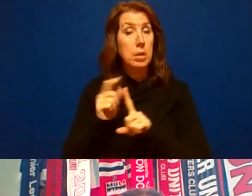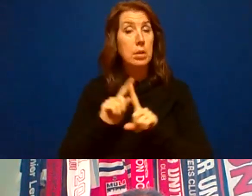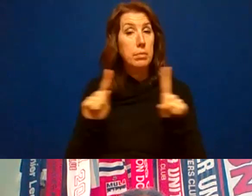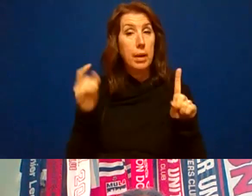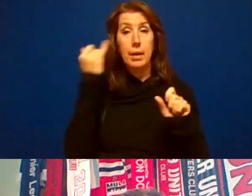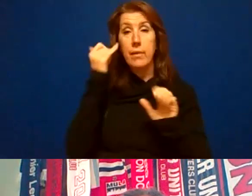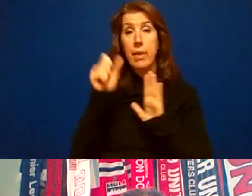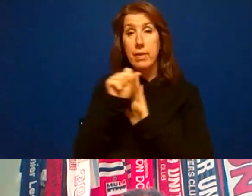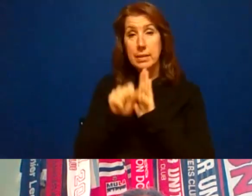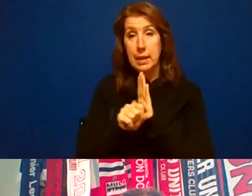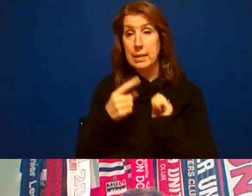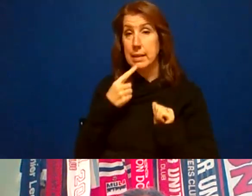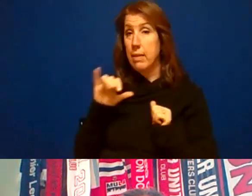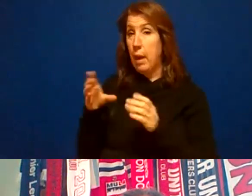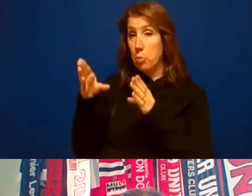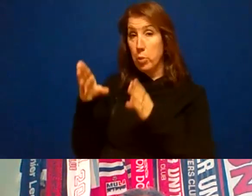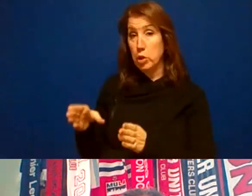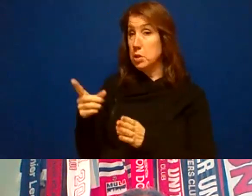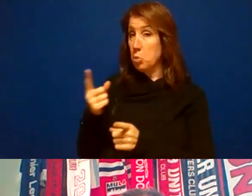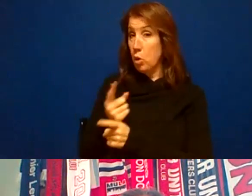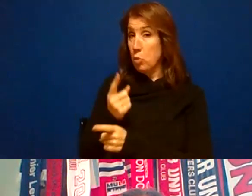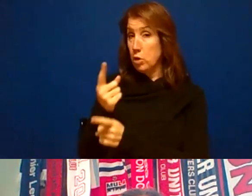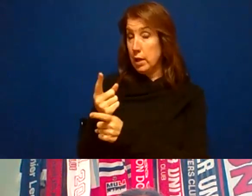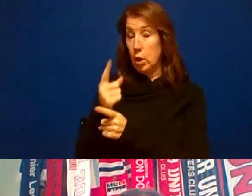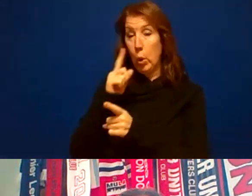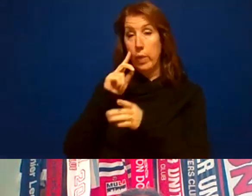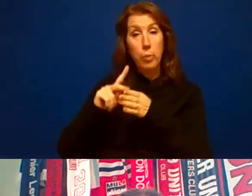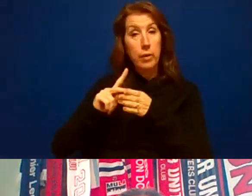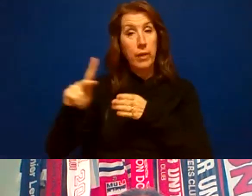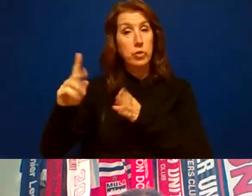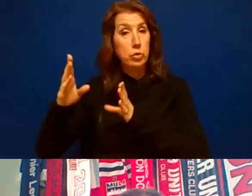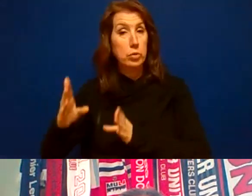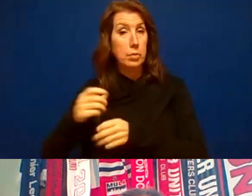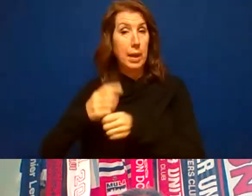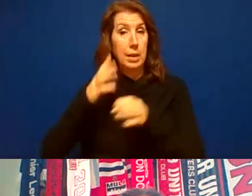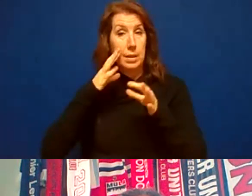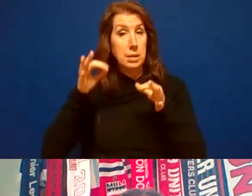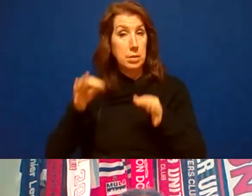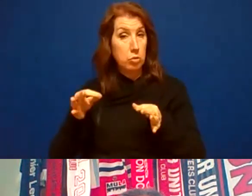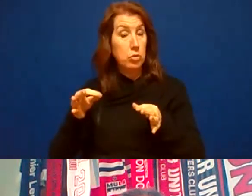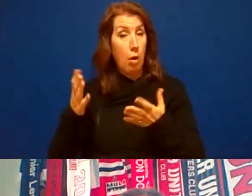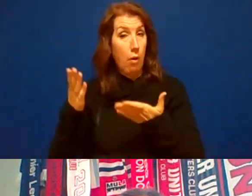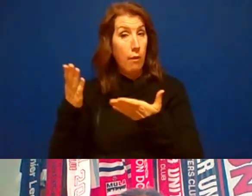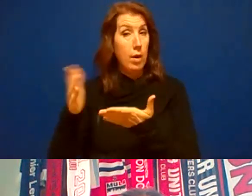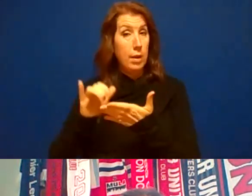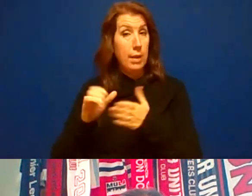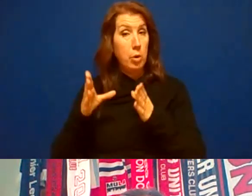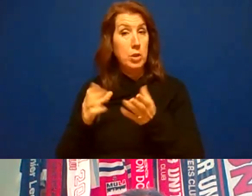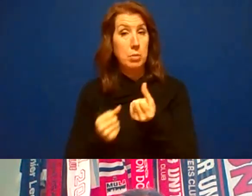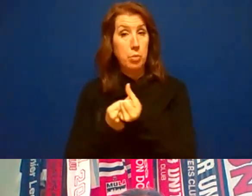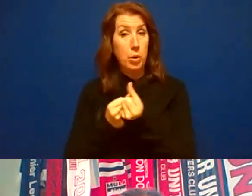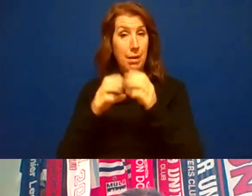state actually said that the person's appropriate, or the treating professionals or whoever usually is making these determinations offer the person supported